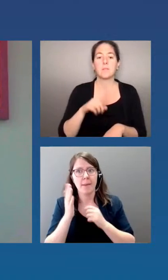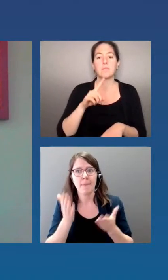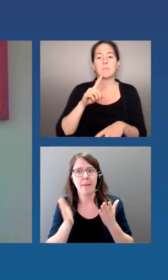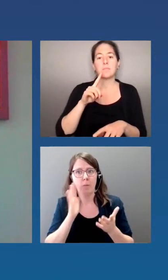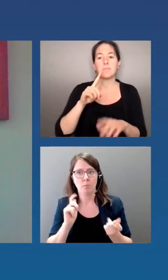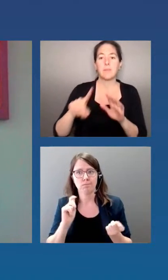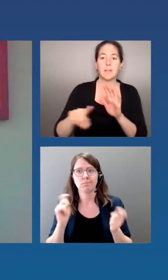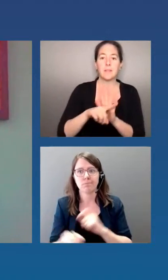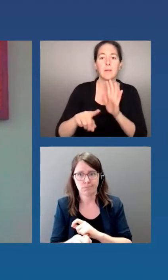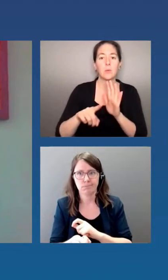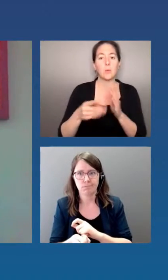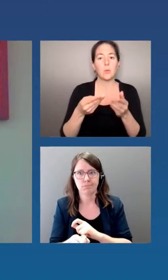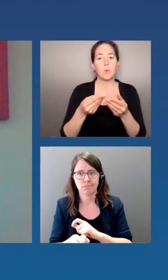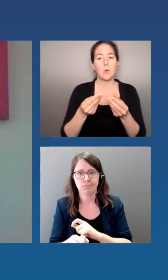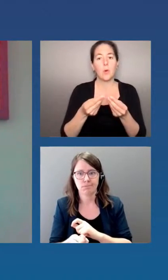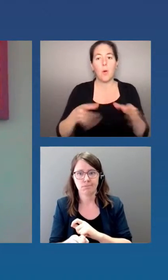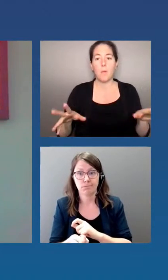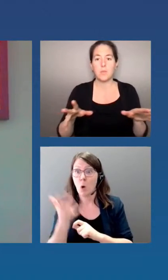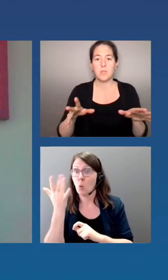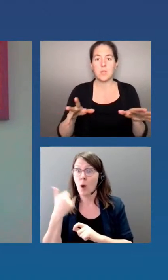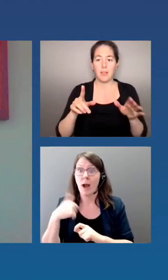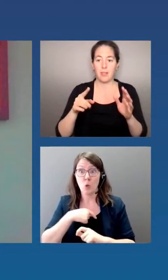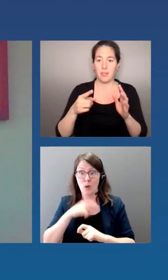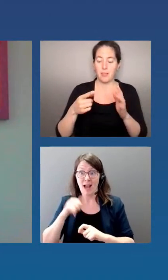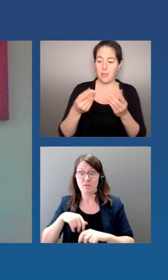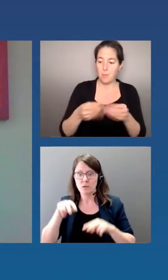we would have to, obviously enforce that.